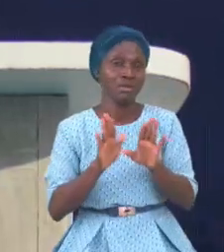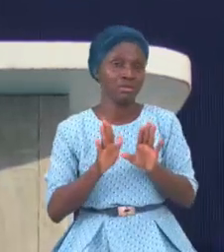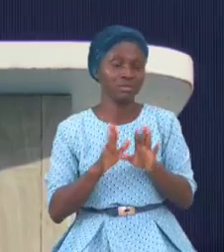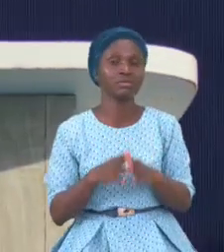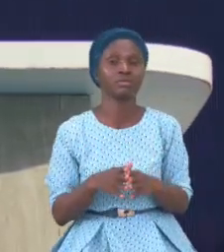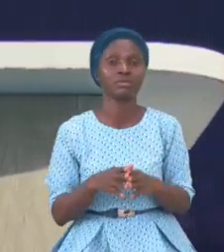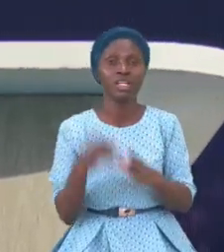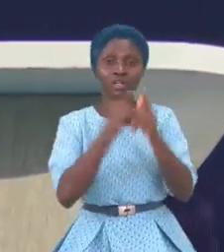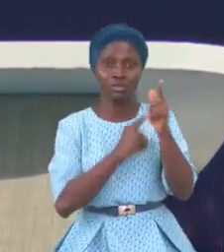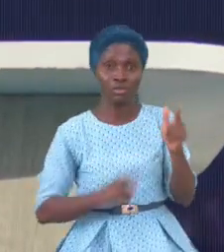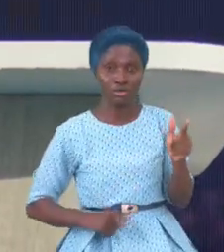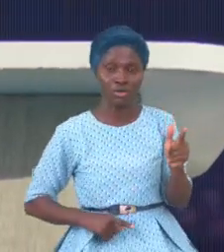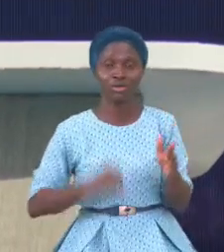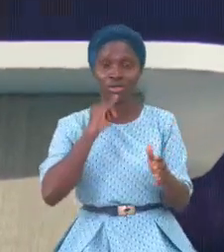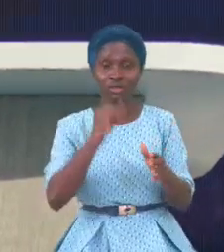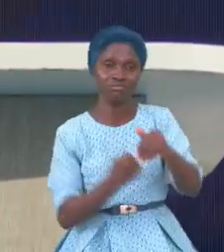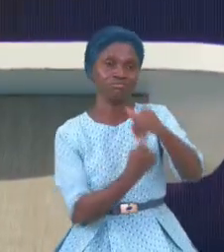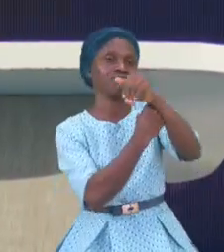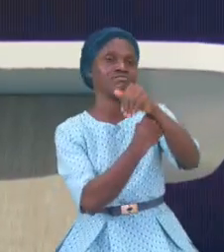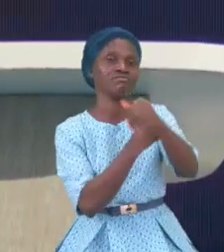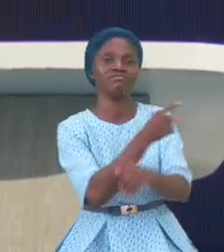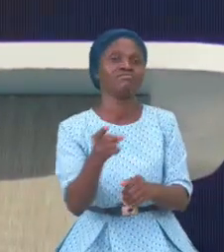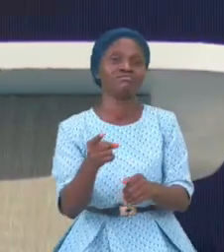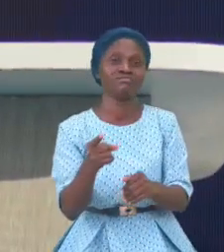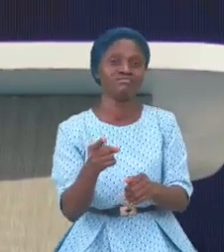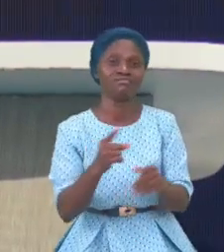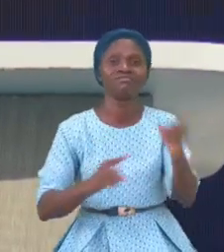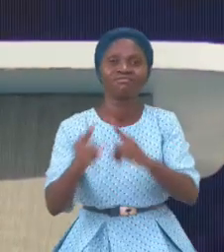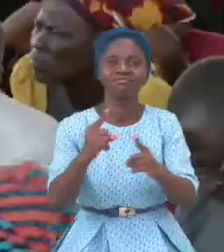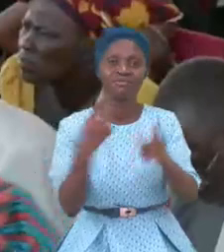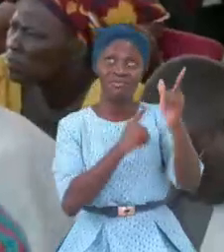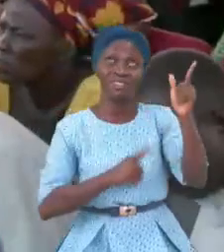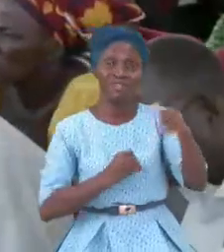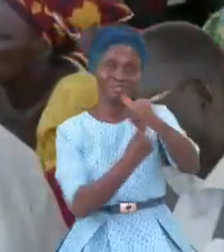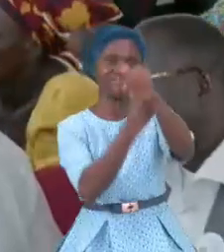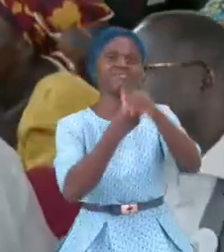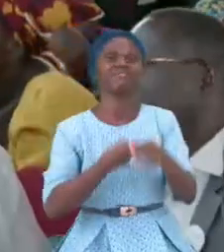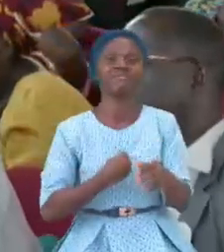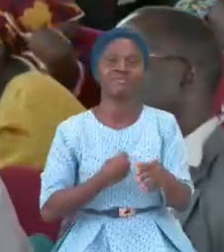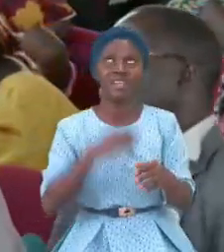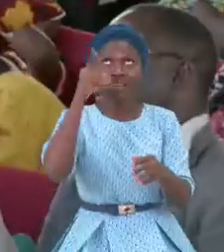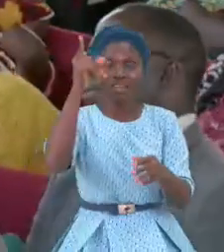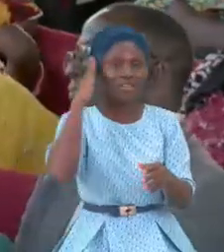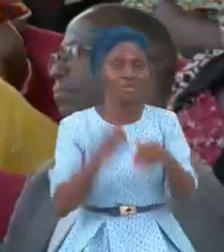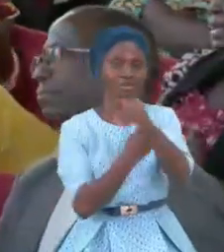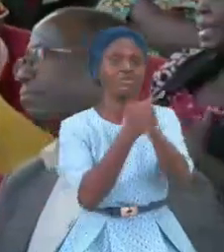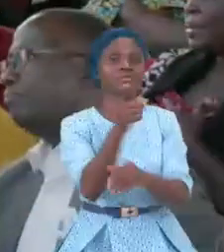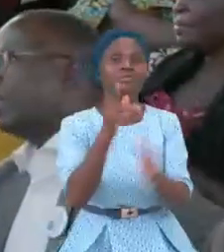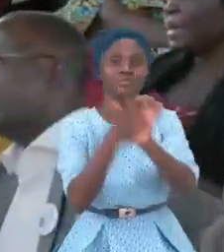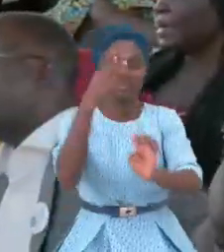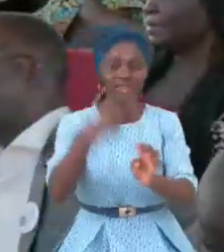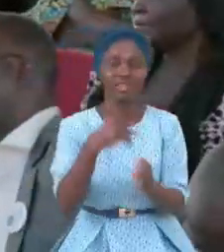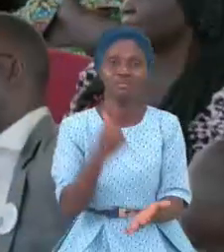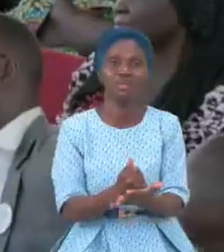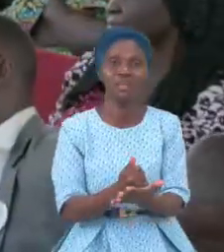is backing you up. He's backing me up. He'll back you up in Jesus' name. And